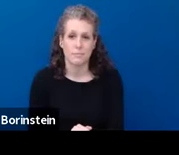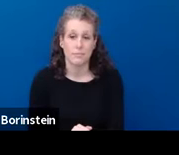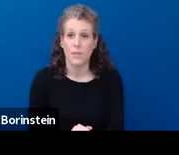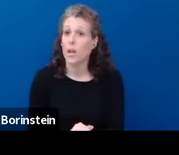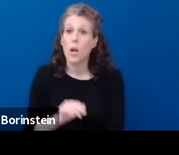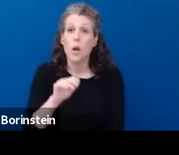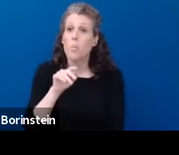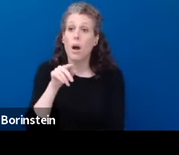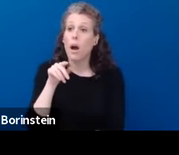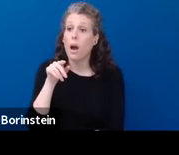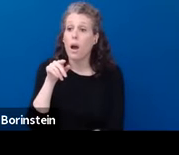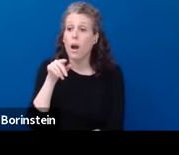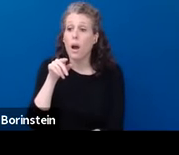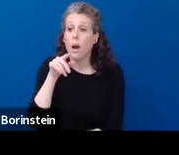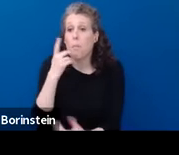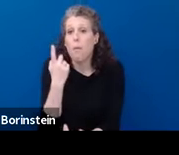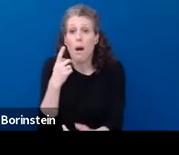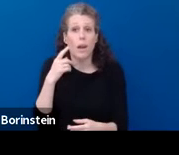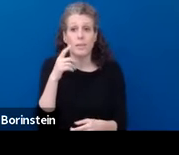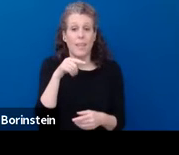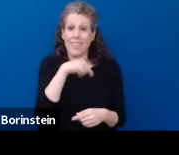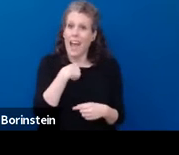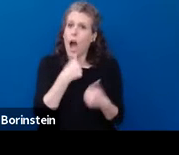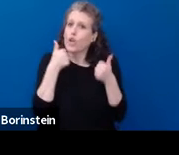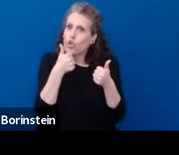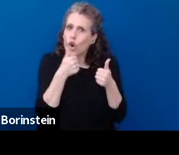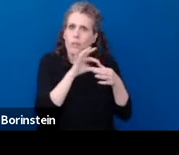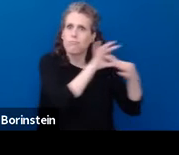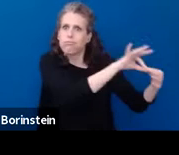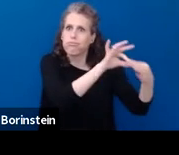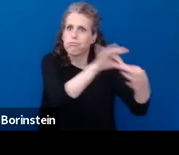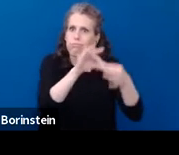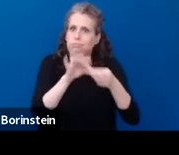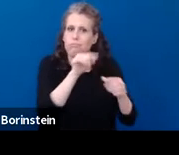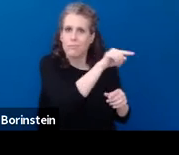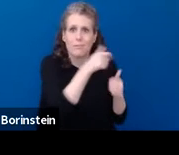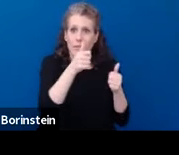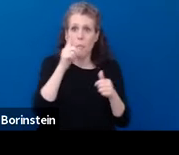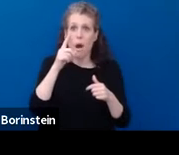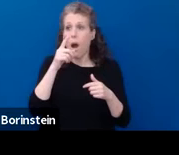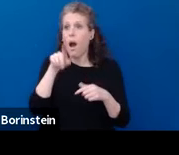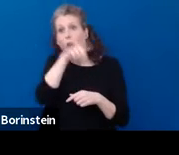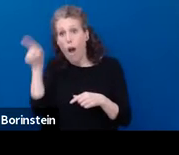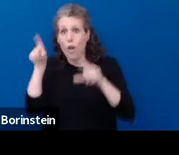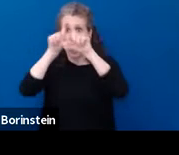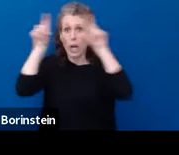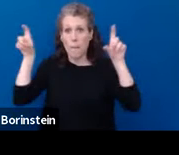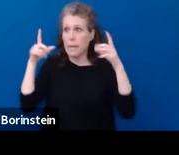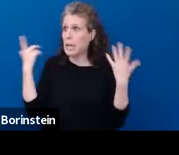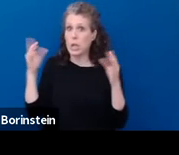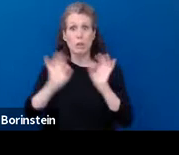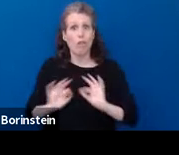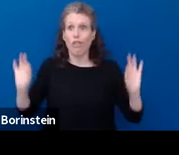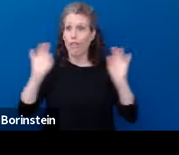great teams, when you're just a company who wants to develop something and want to involve the